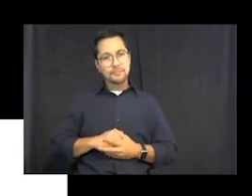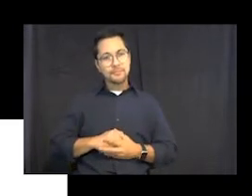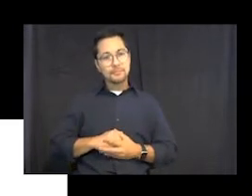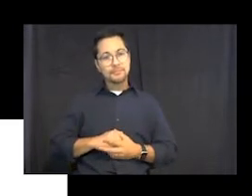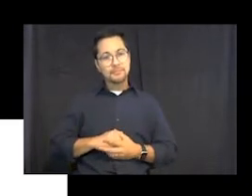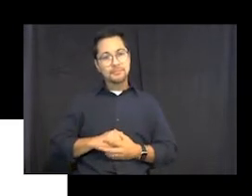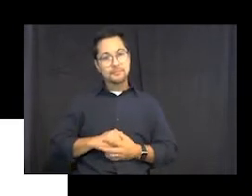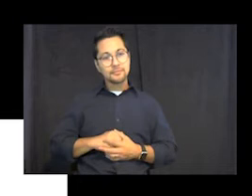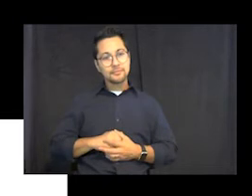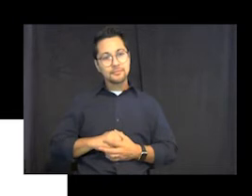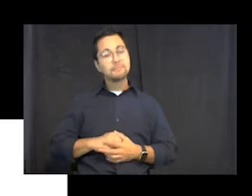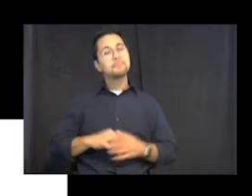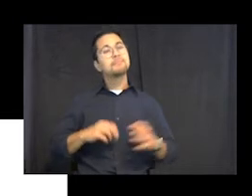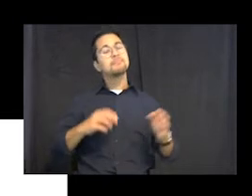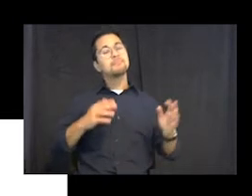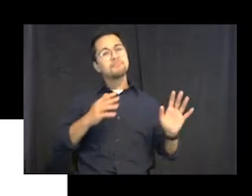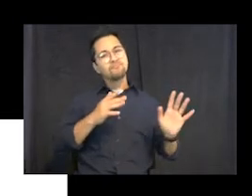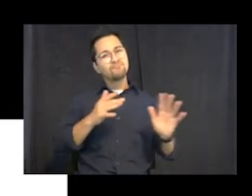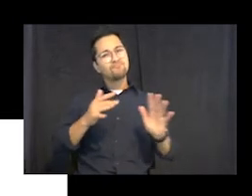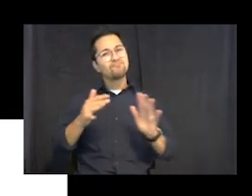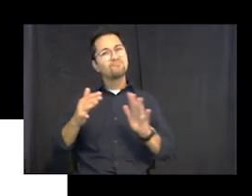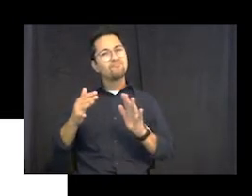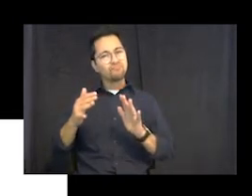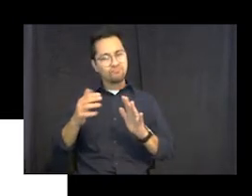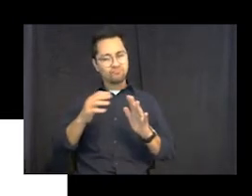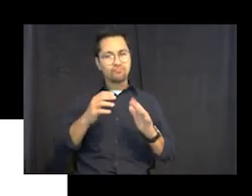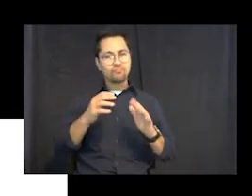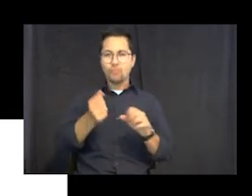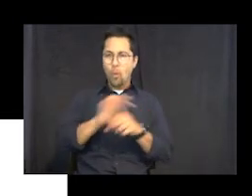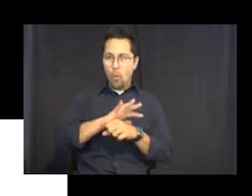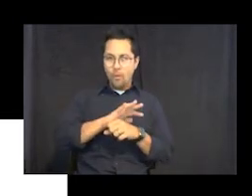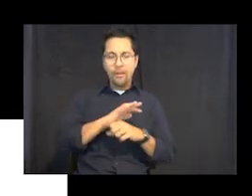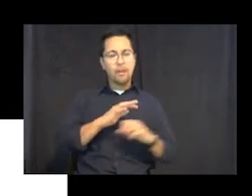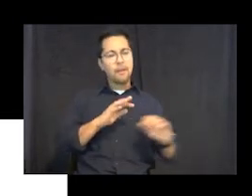after a while into the pandemic,